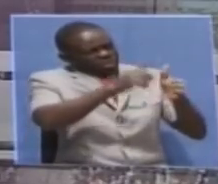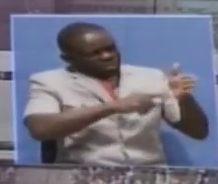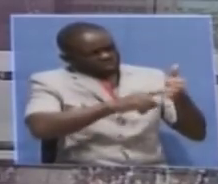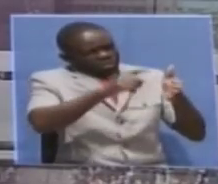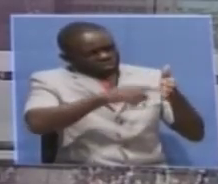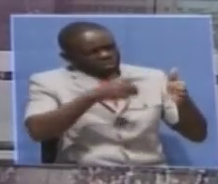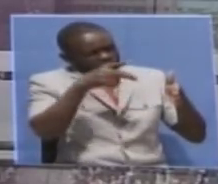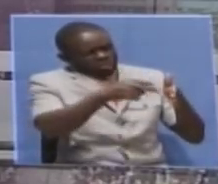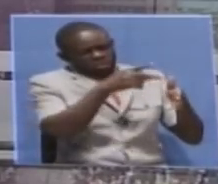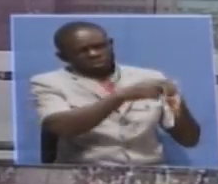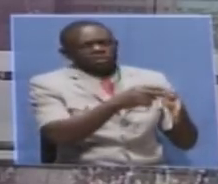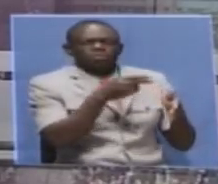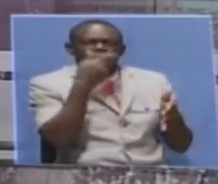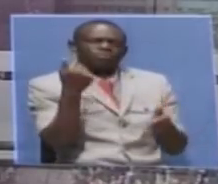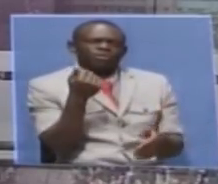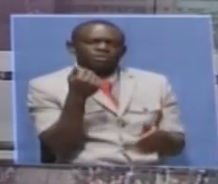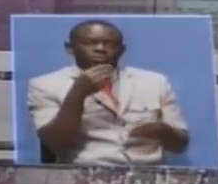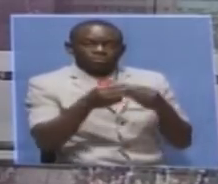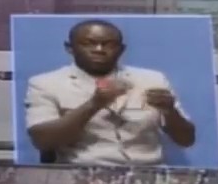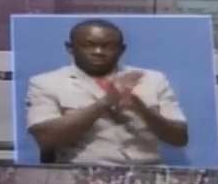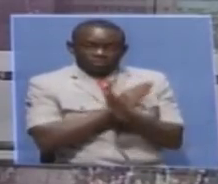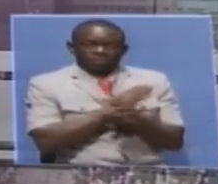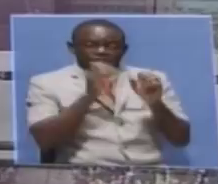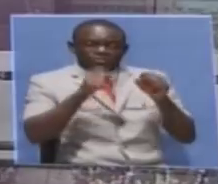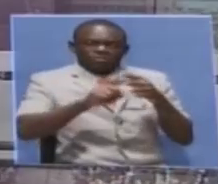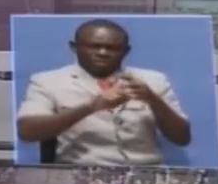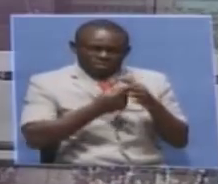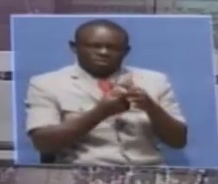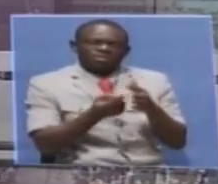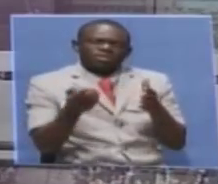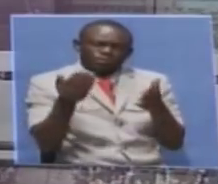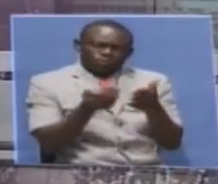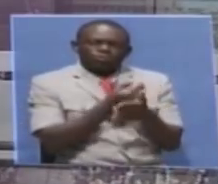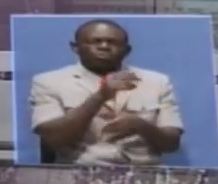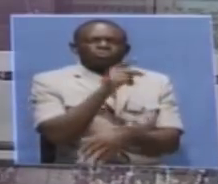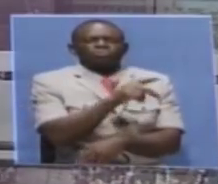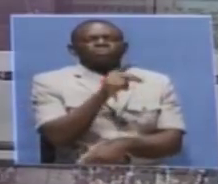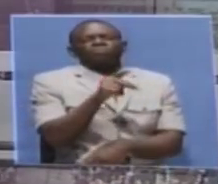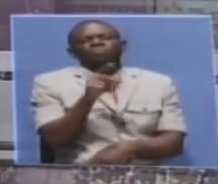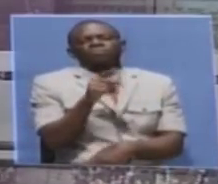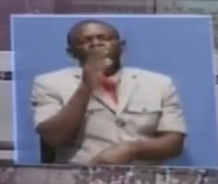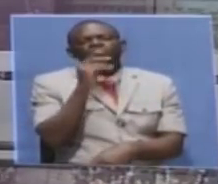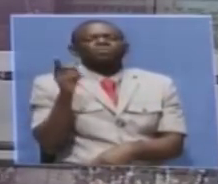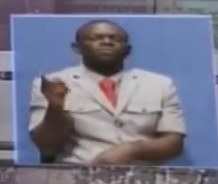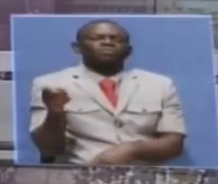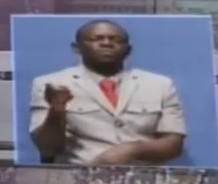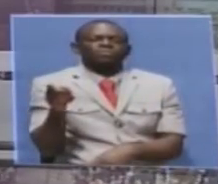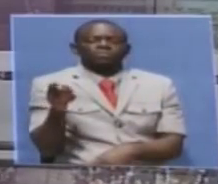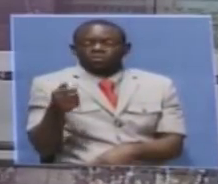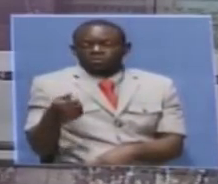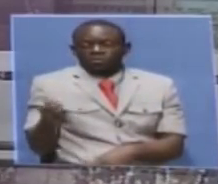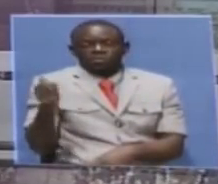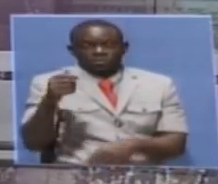the two countries to start afresh on a public-private partnership setting. She says her organization will continue to advocate for